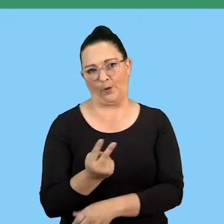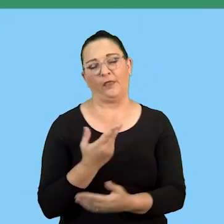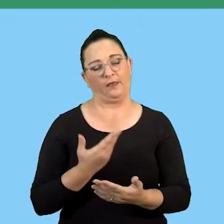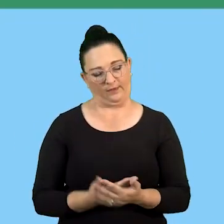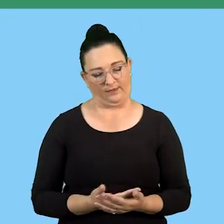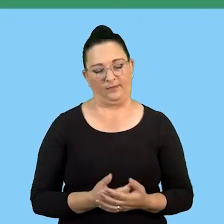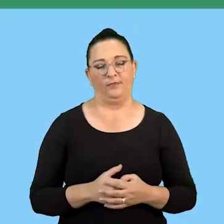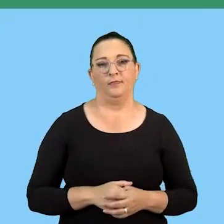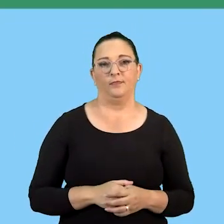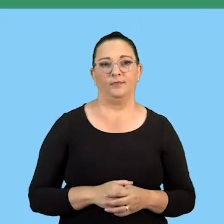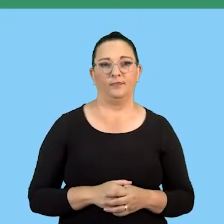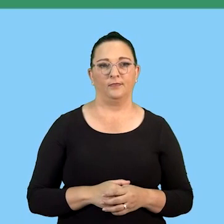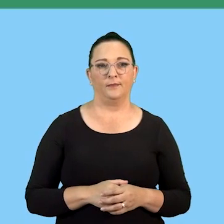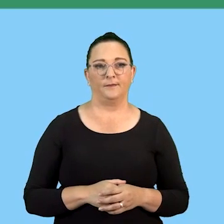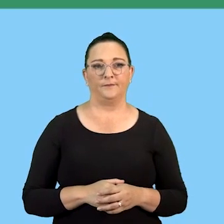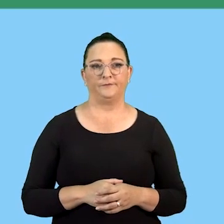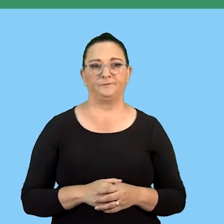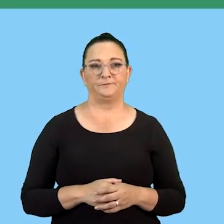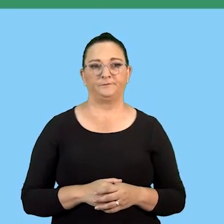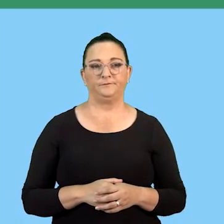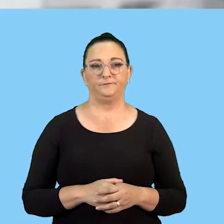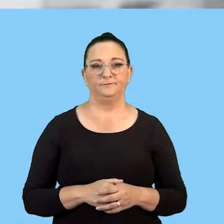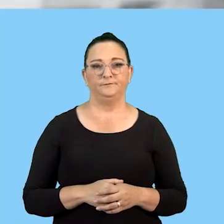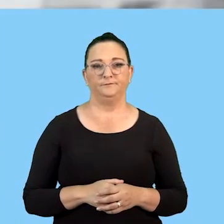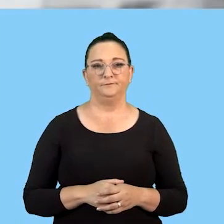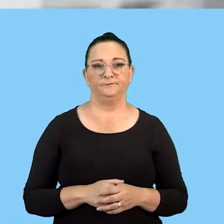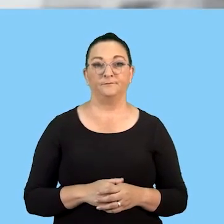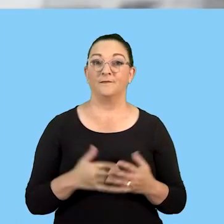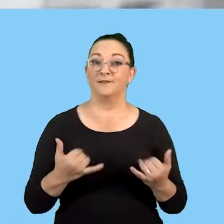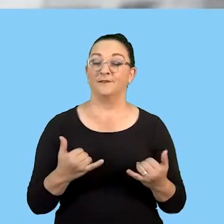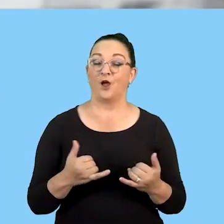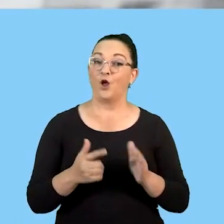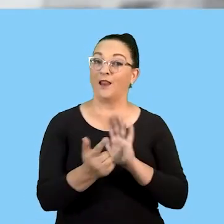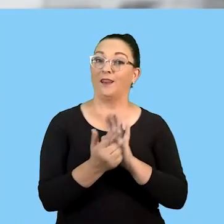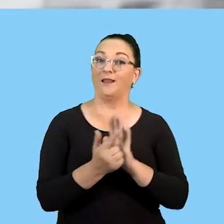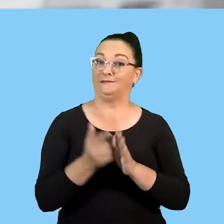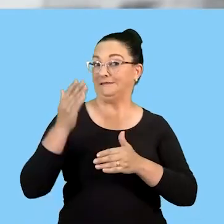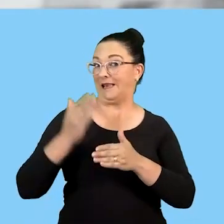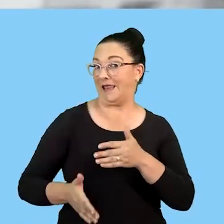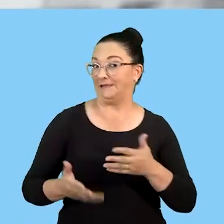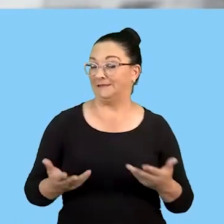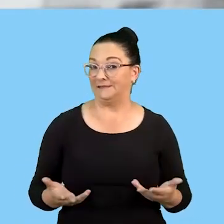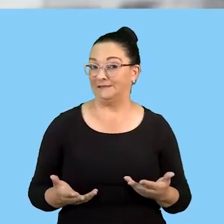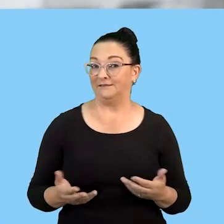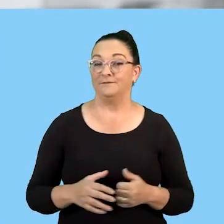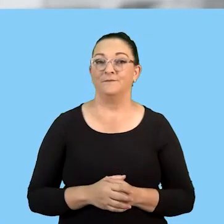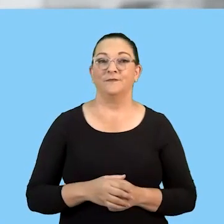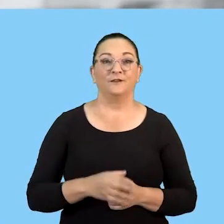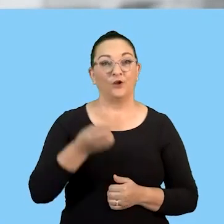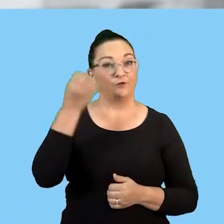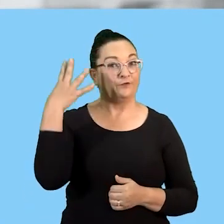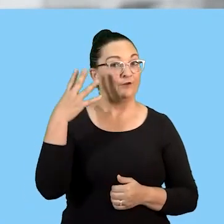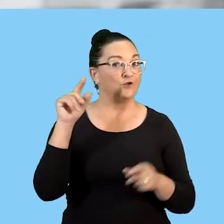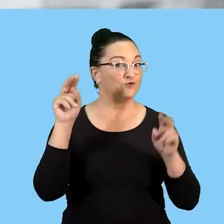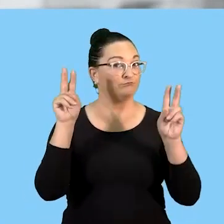or be in a member of a trade union. It doesn't matter. All right, we've come to the end of our lesson. Don't forget,